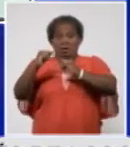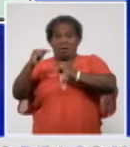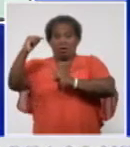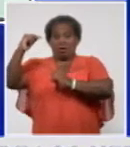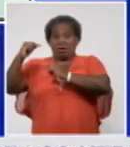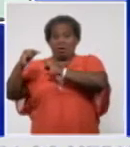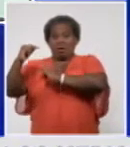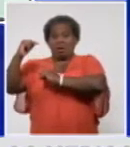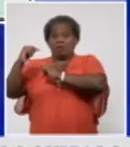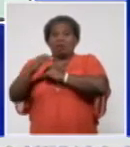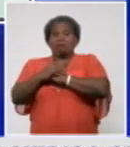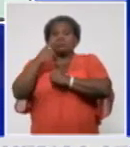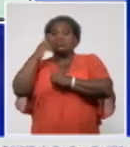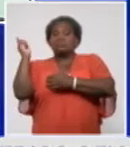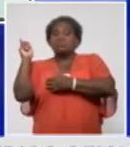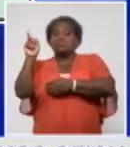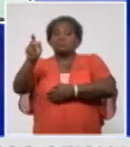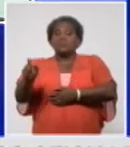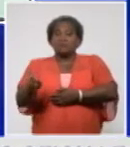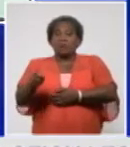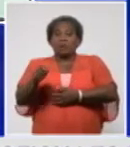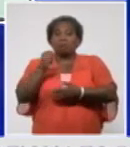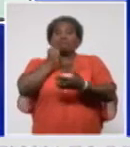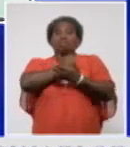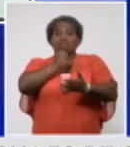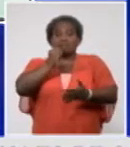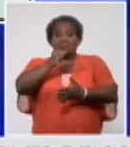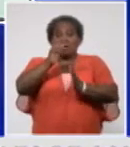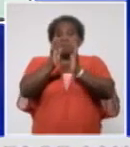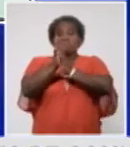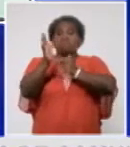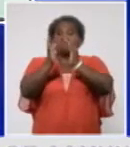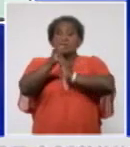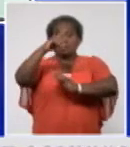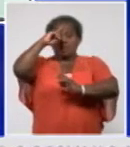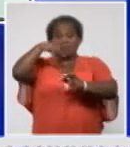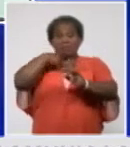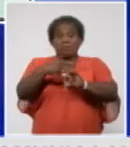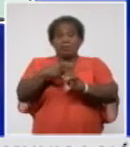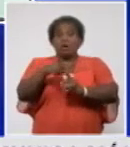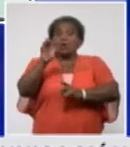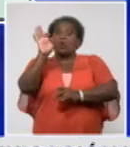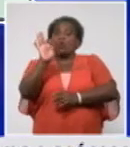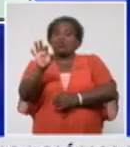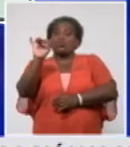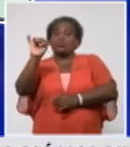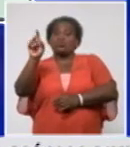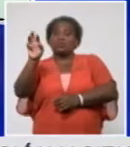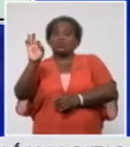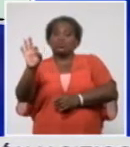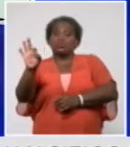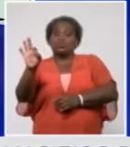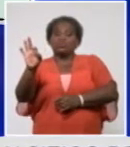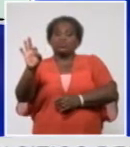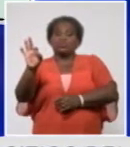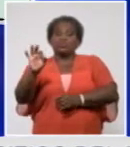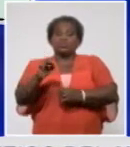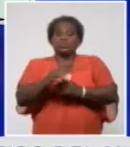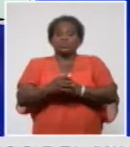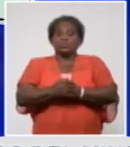reported 868 confirmed cases thus far, 14 fatalities, and a mortality rate of